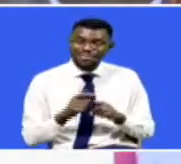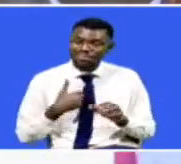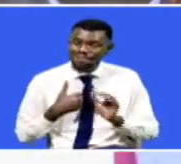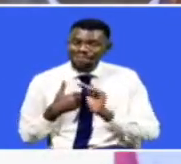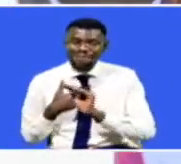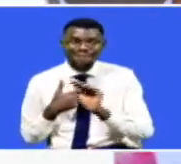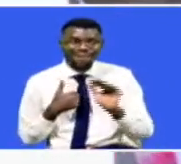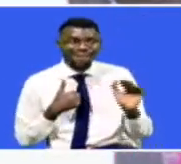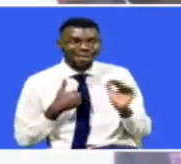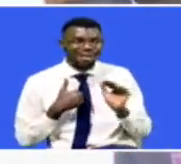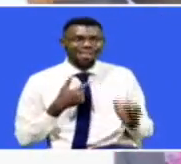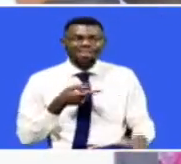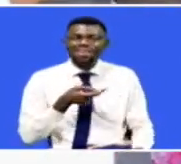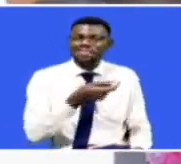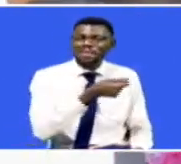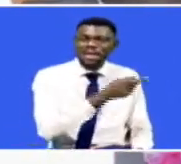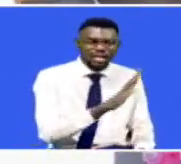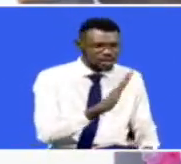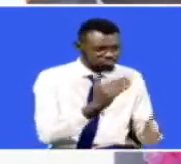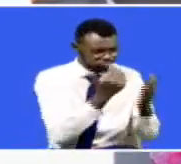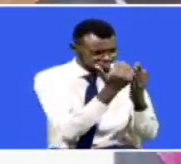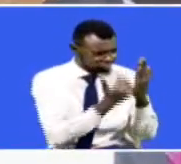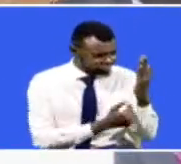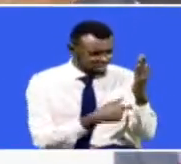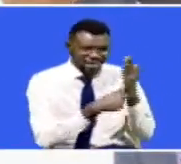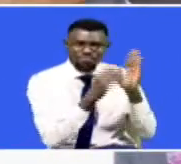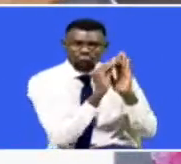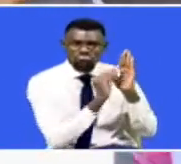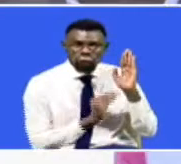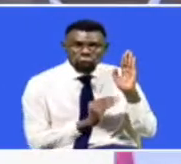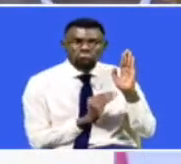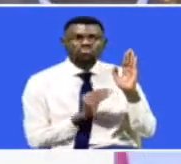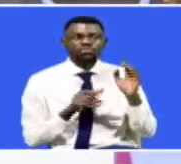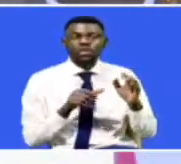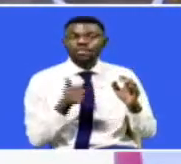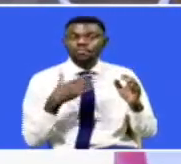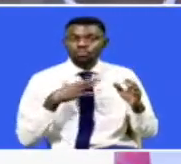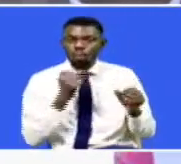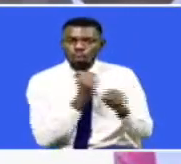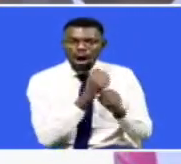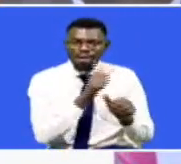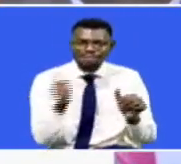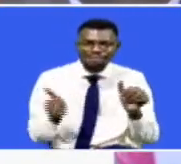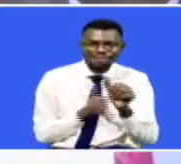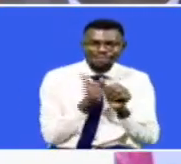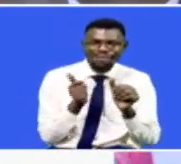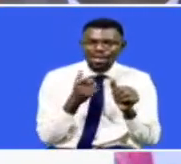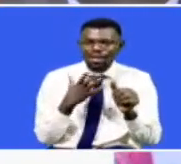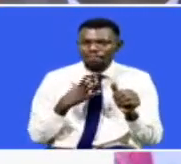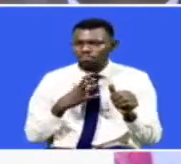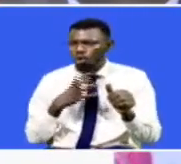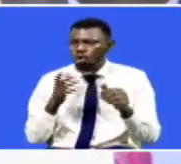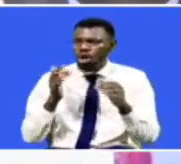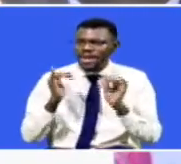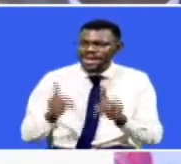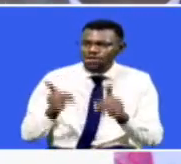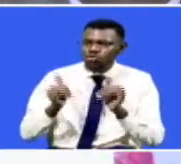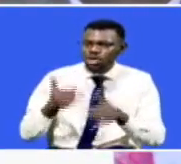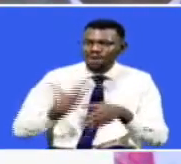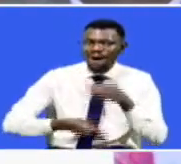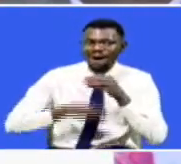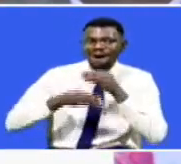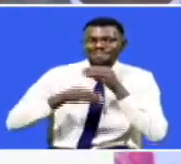niwaulize, payroll ukienda, unaenda huko behind my back, behind nini, unaenda unaongeza watu.